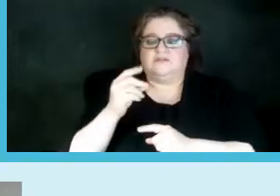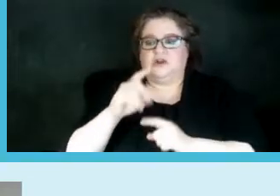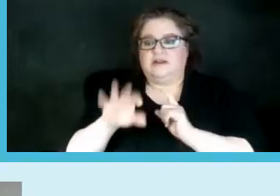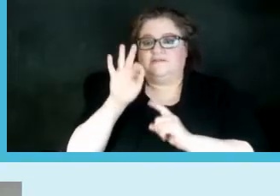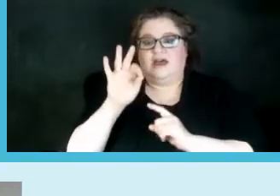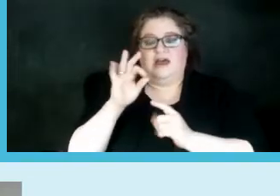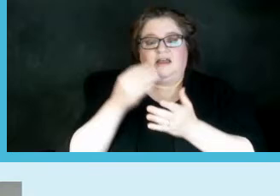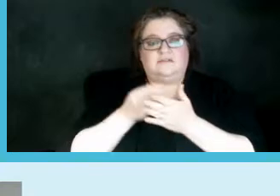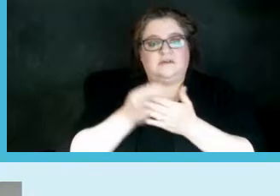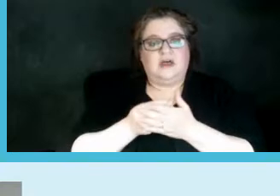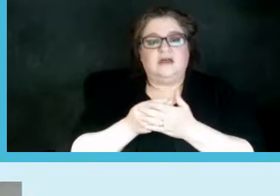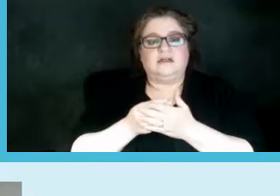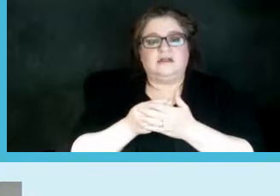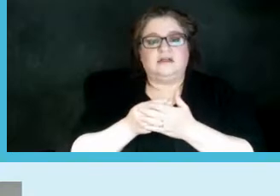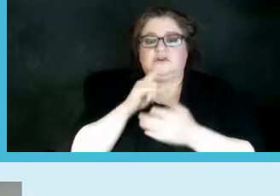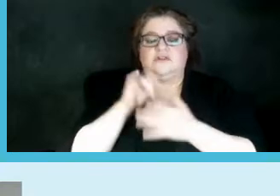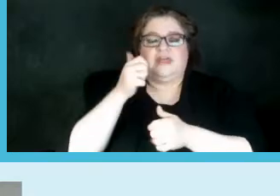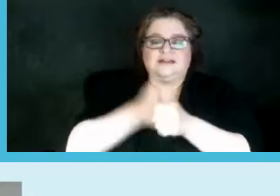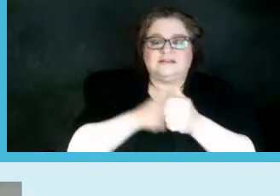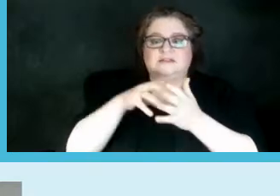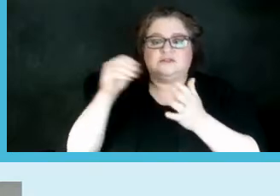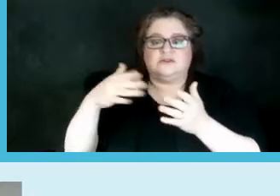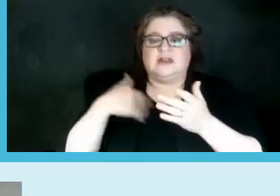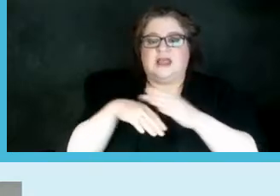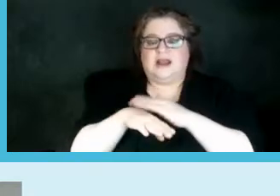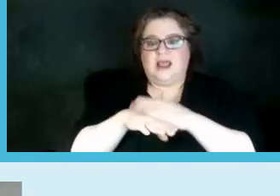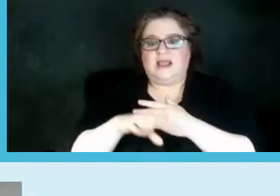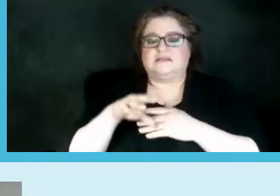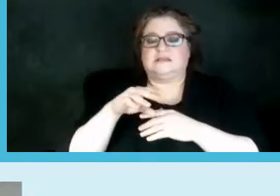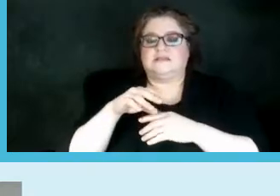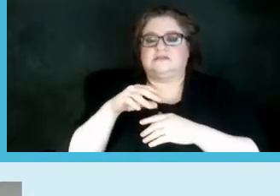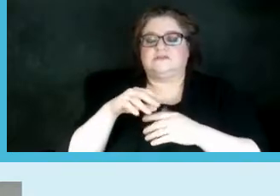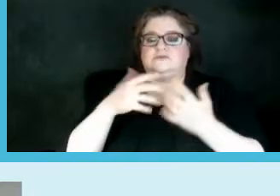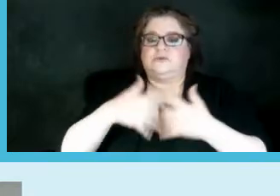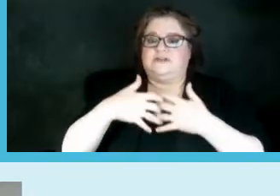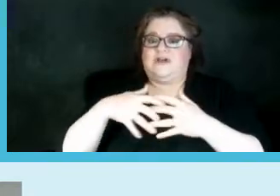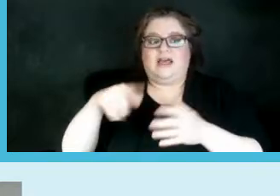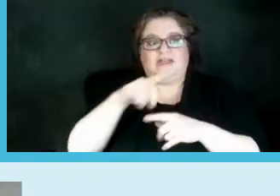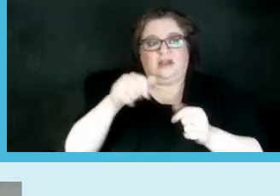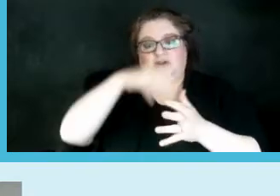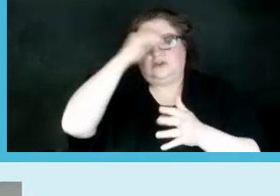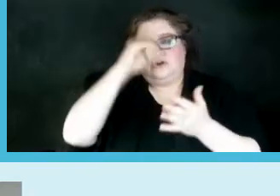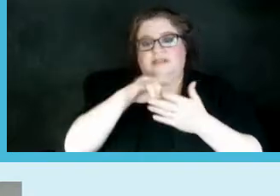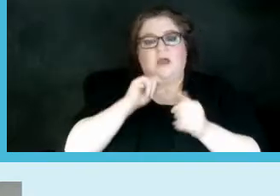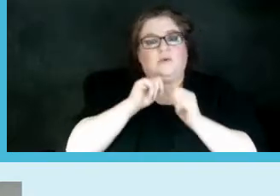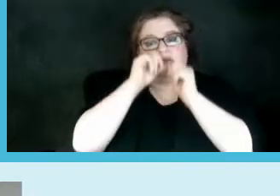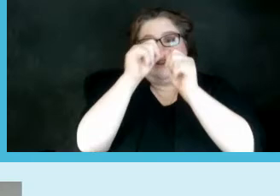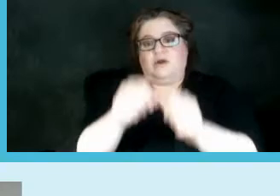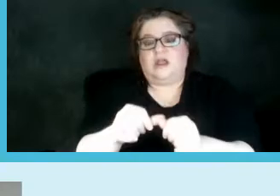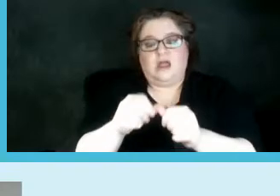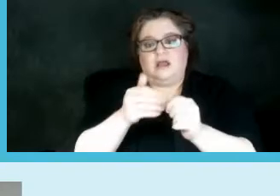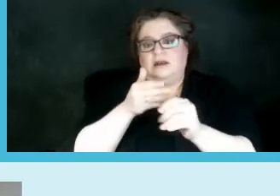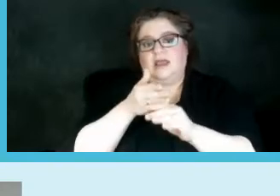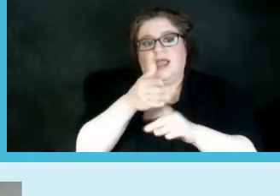funds to make sure that every student had access to a device that they can learn. And that's something that's going to carry on, like beyond